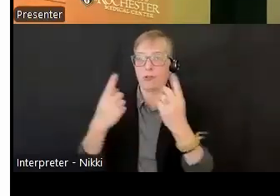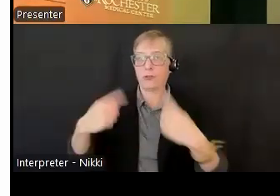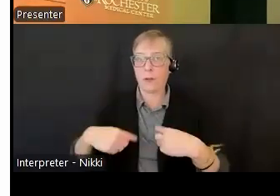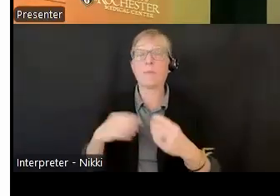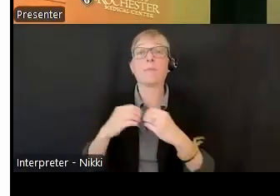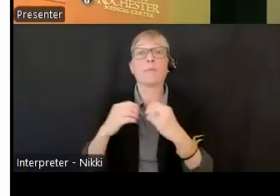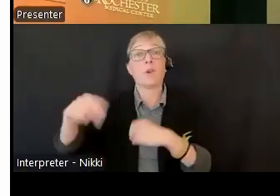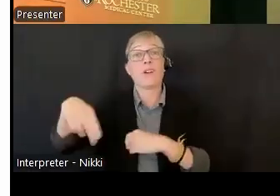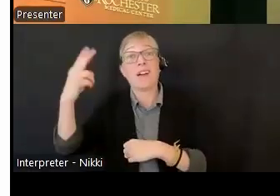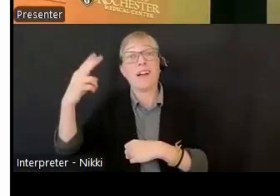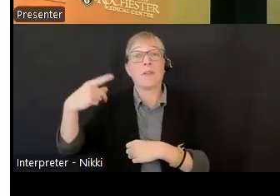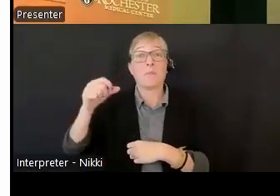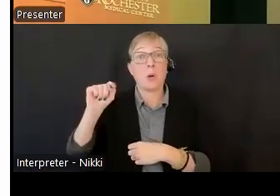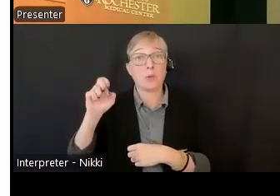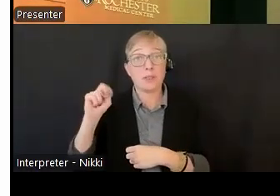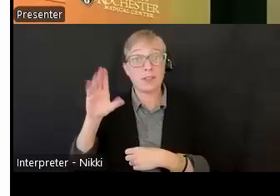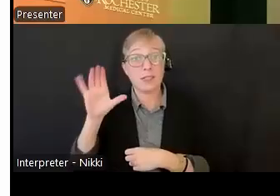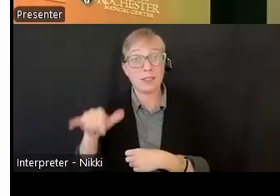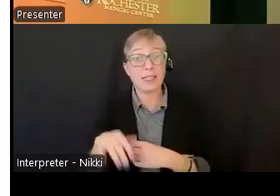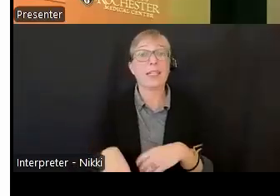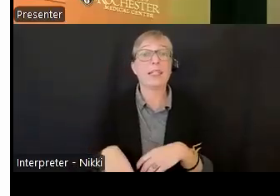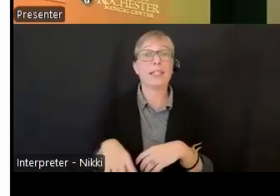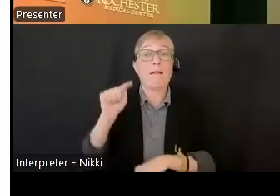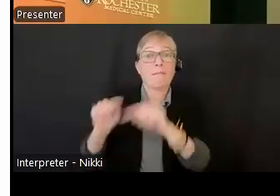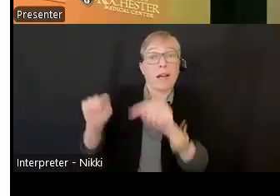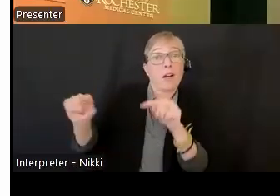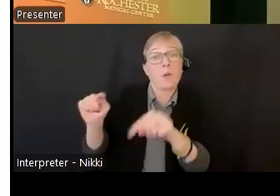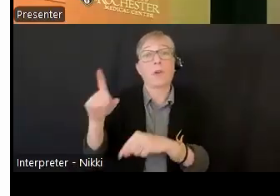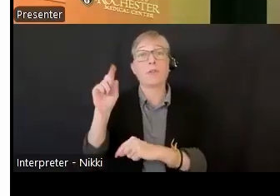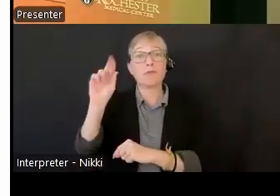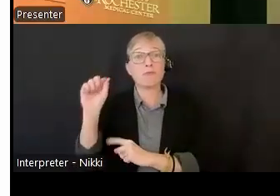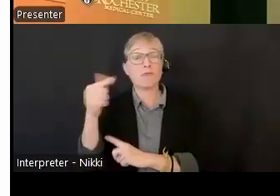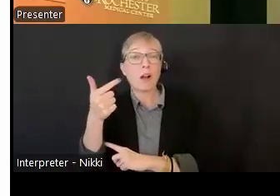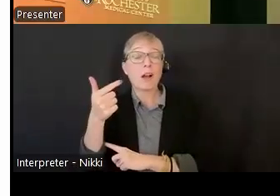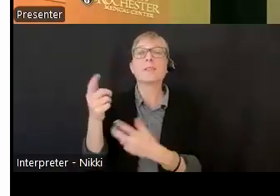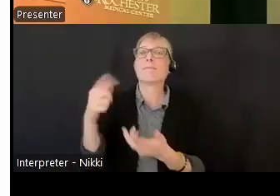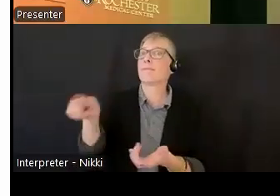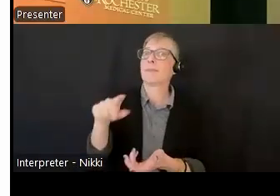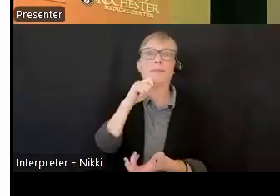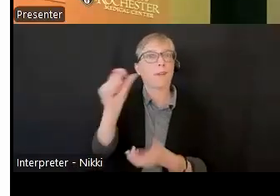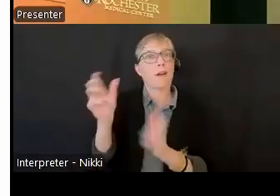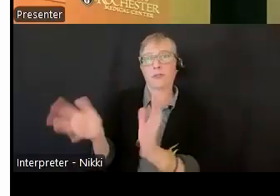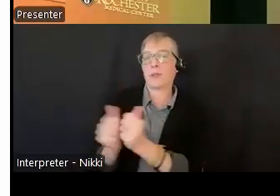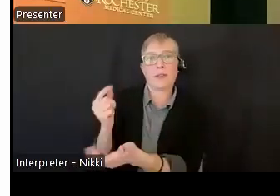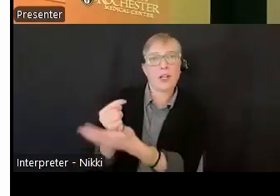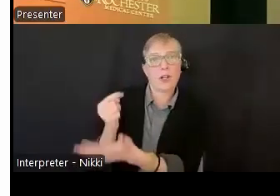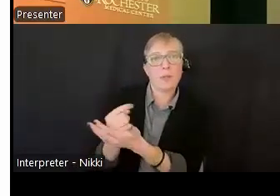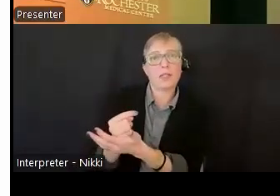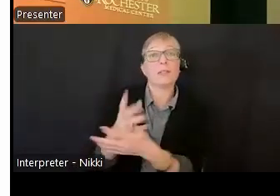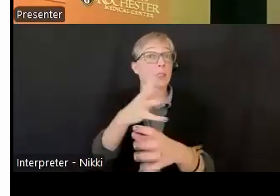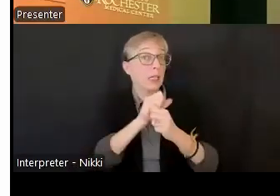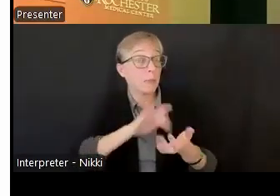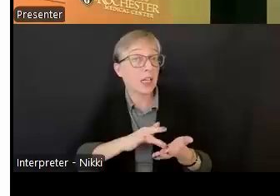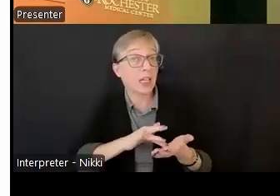highly variable drug supply, they are not talking to our therapists, they're receiving medication, and we just have less of a handle on them.